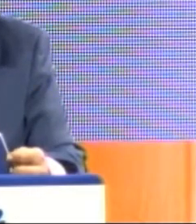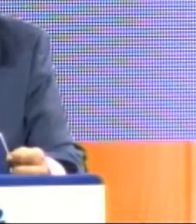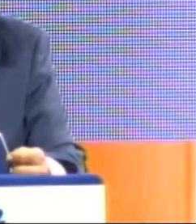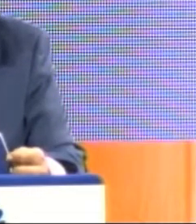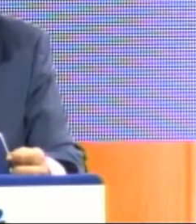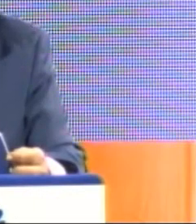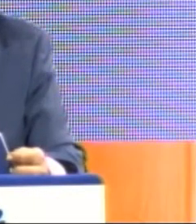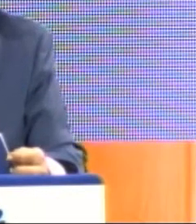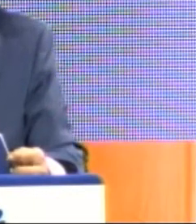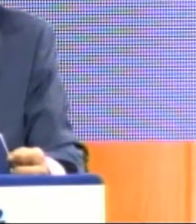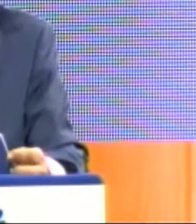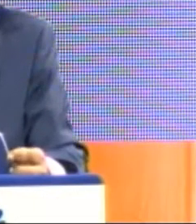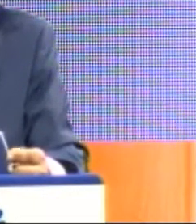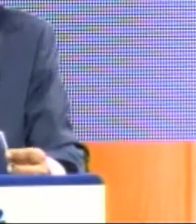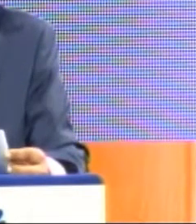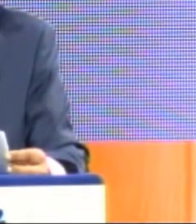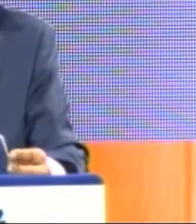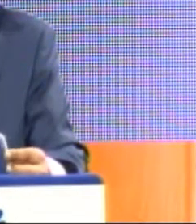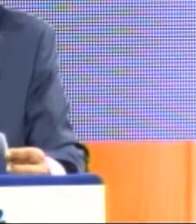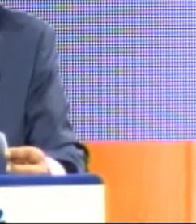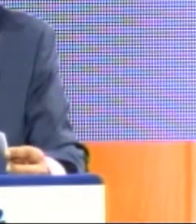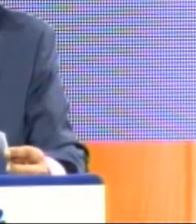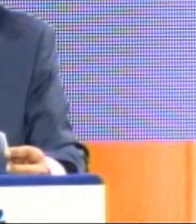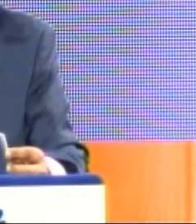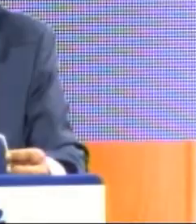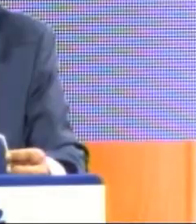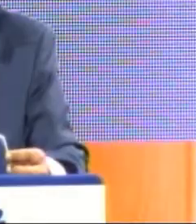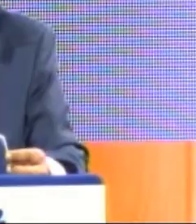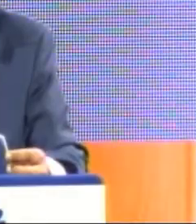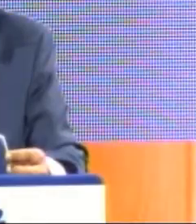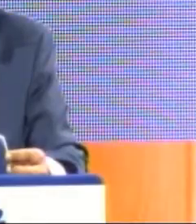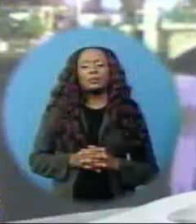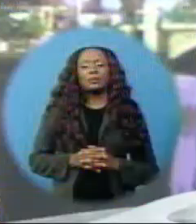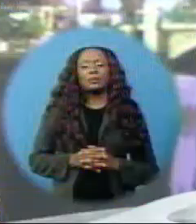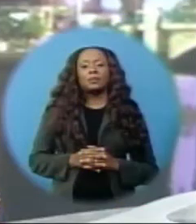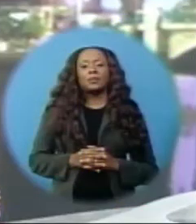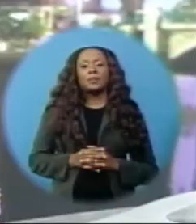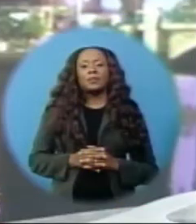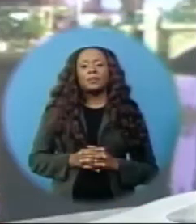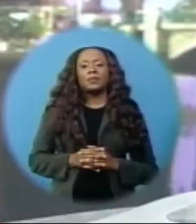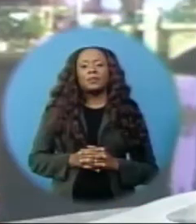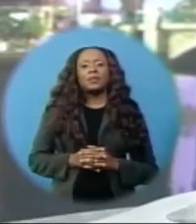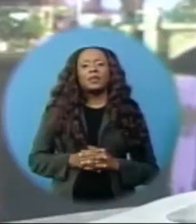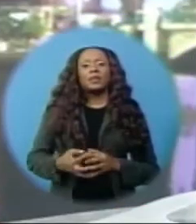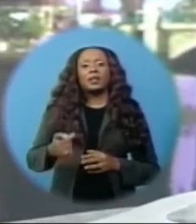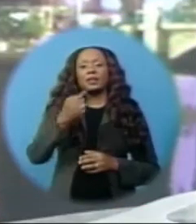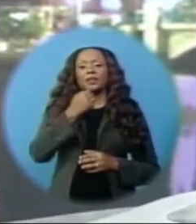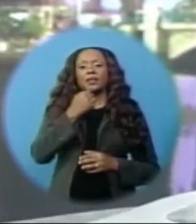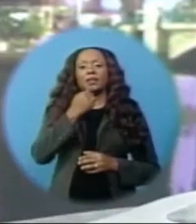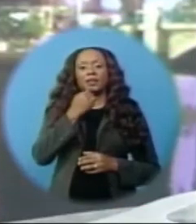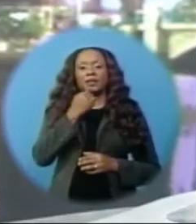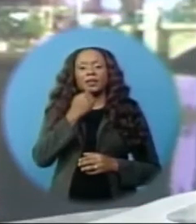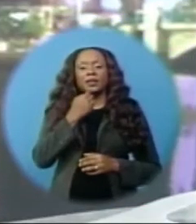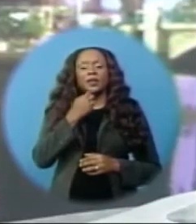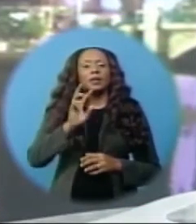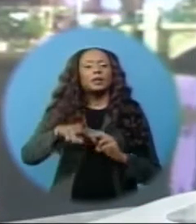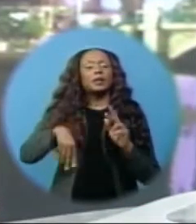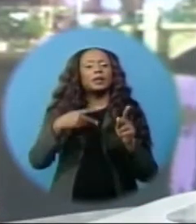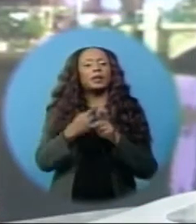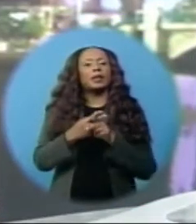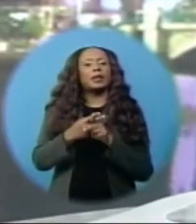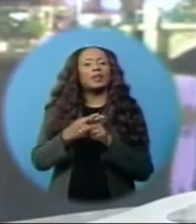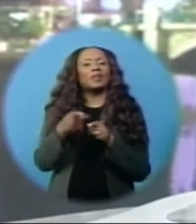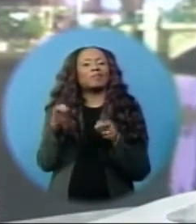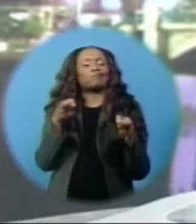room for a bargain that boosts all. Professor Prasad says the quality of a